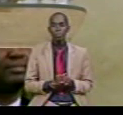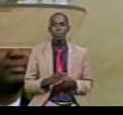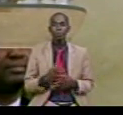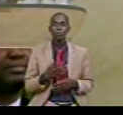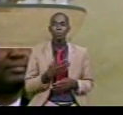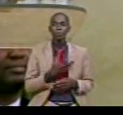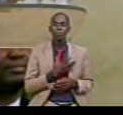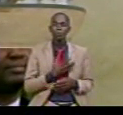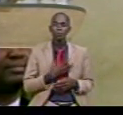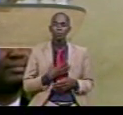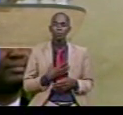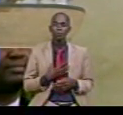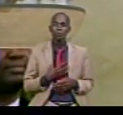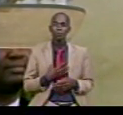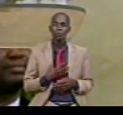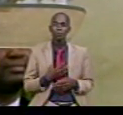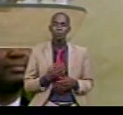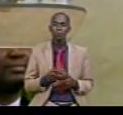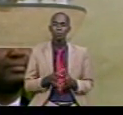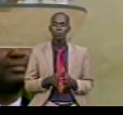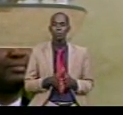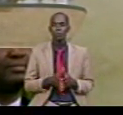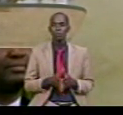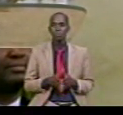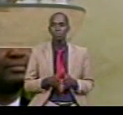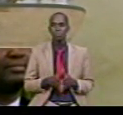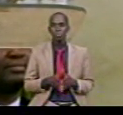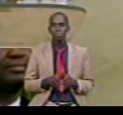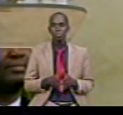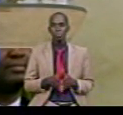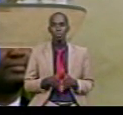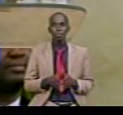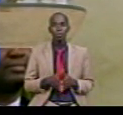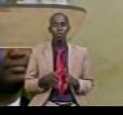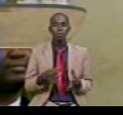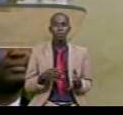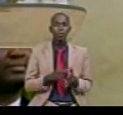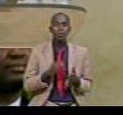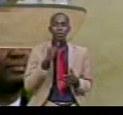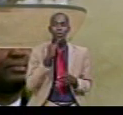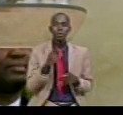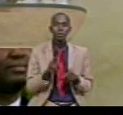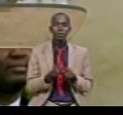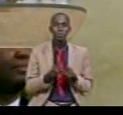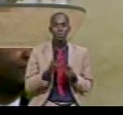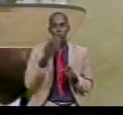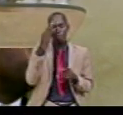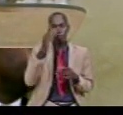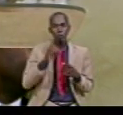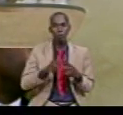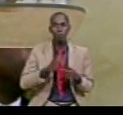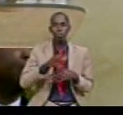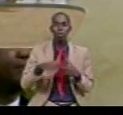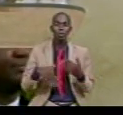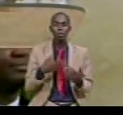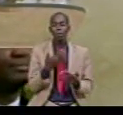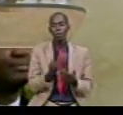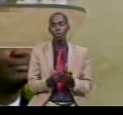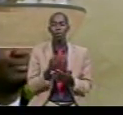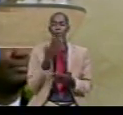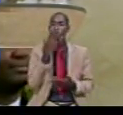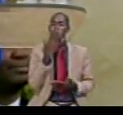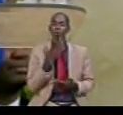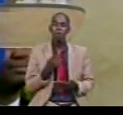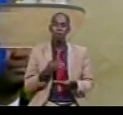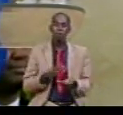broken multicultural barriers. It's also home to all colors, ages, and sexes.